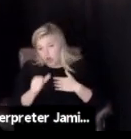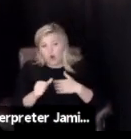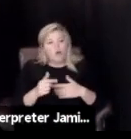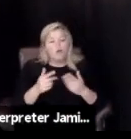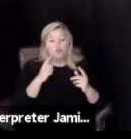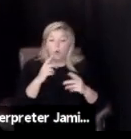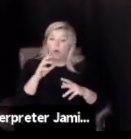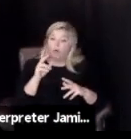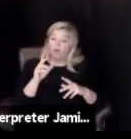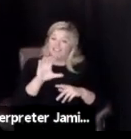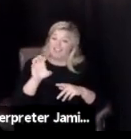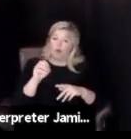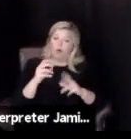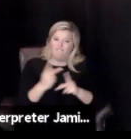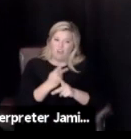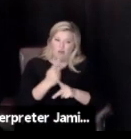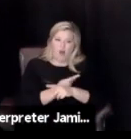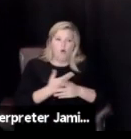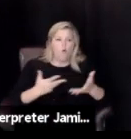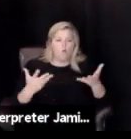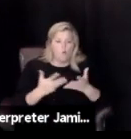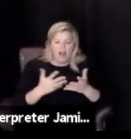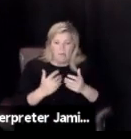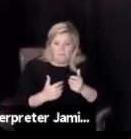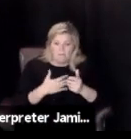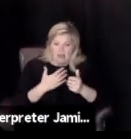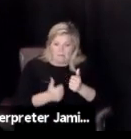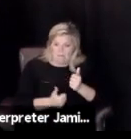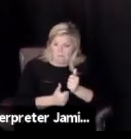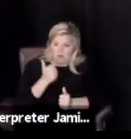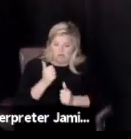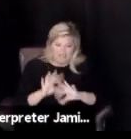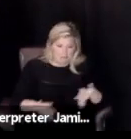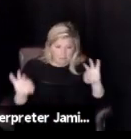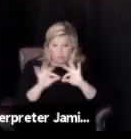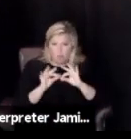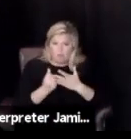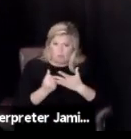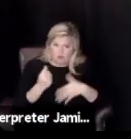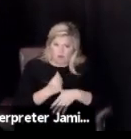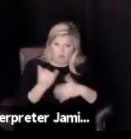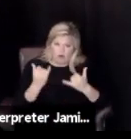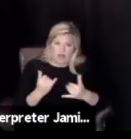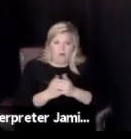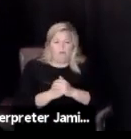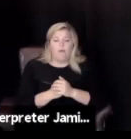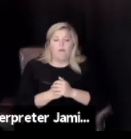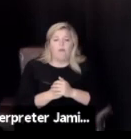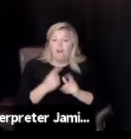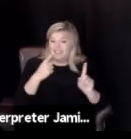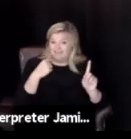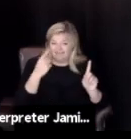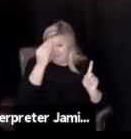have, right? And we just went through what those 3 are. And I will tell you,